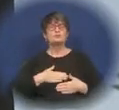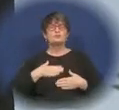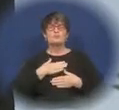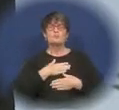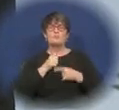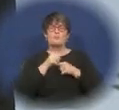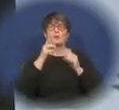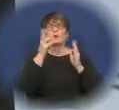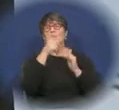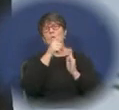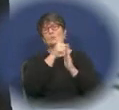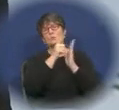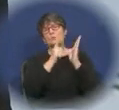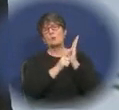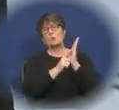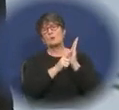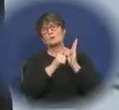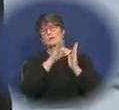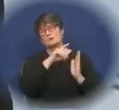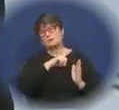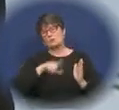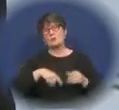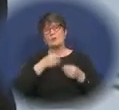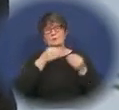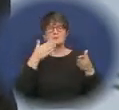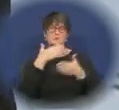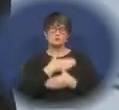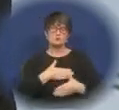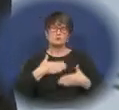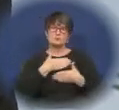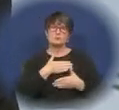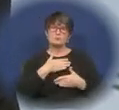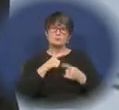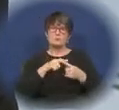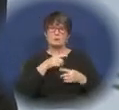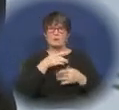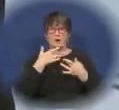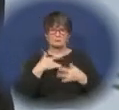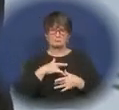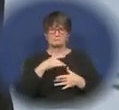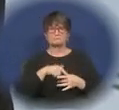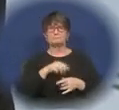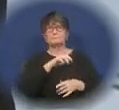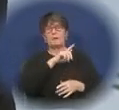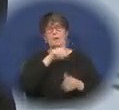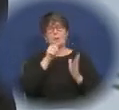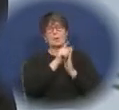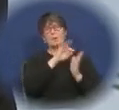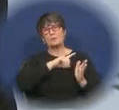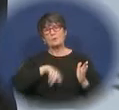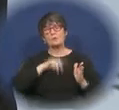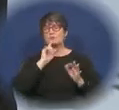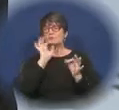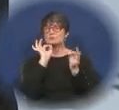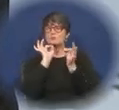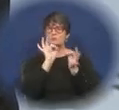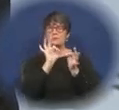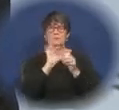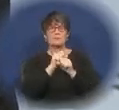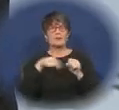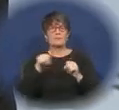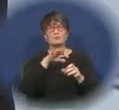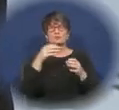The precepts of the Lord give joy to the heart. The law of the Lord is perfect, refreshing the